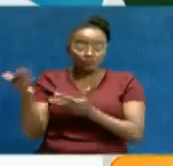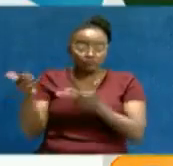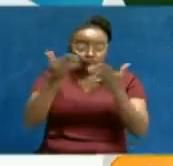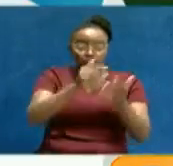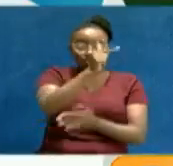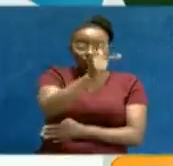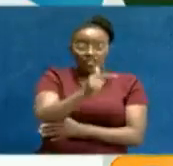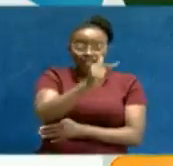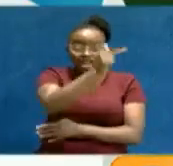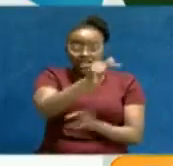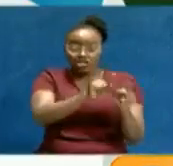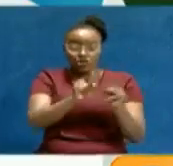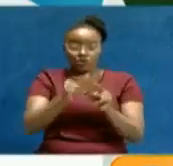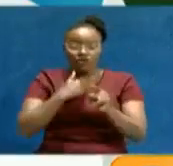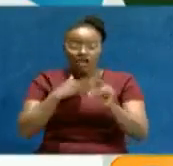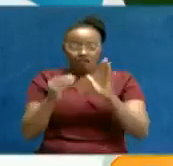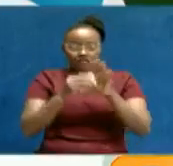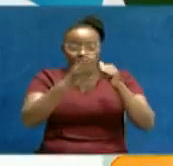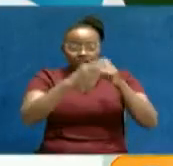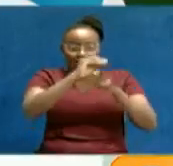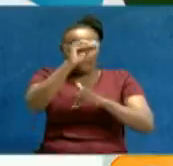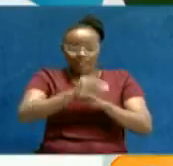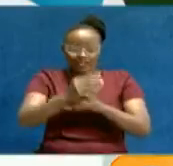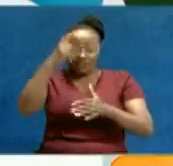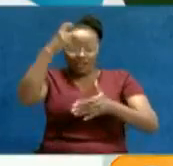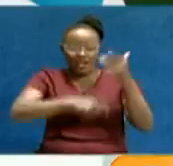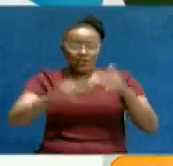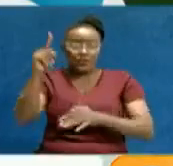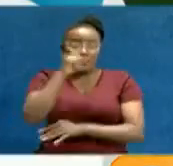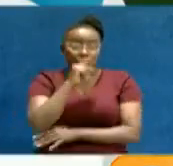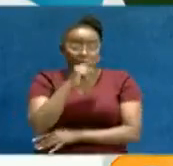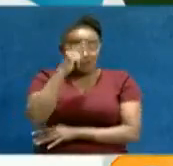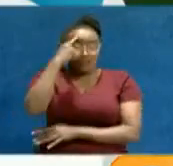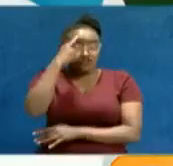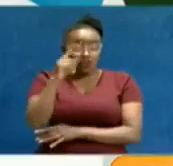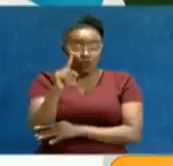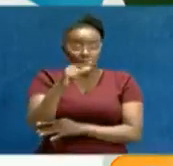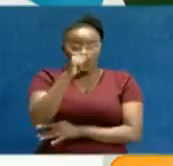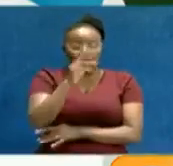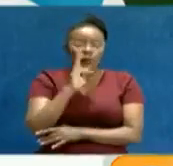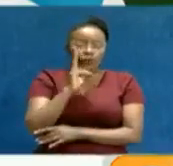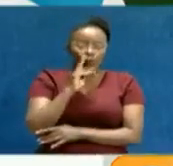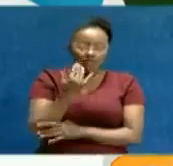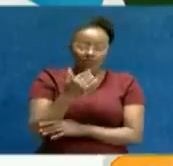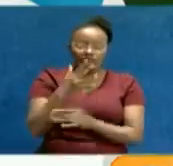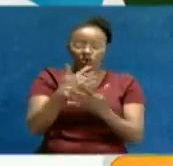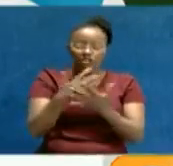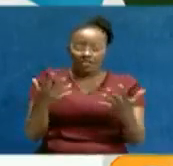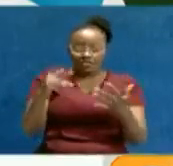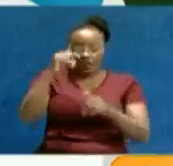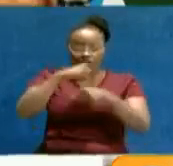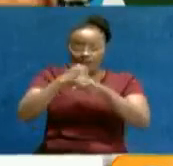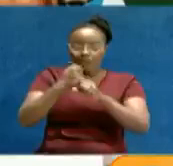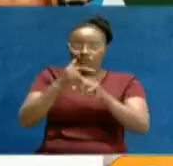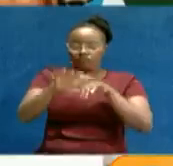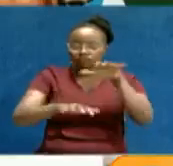Tanzania. Tanzania has imposed an 80% higher excise on imported cigarettes. On animal products imported, Tanzania